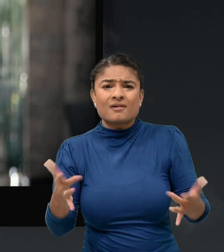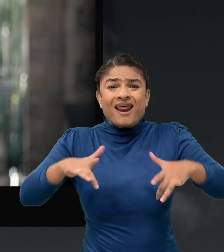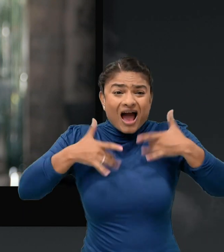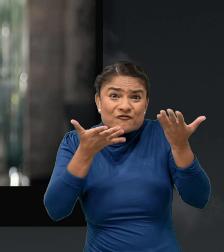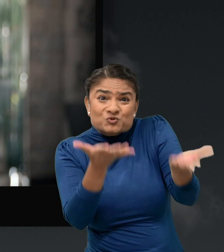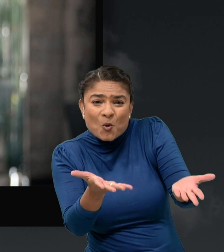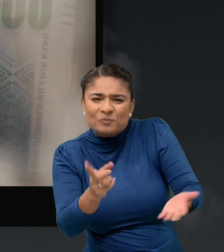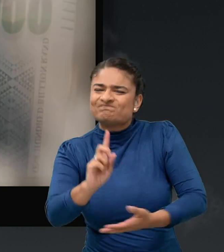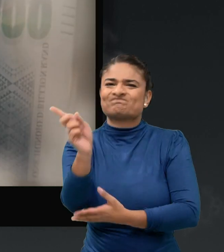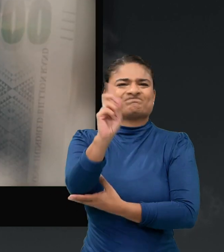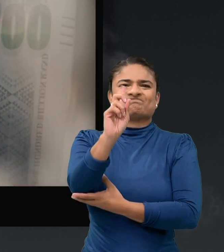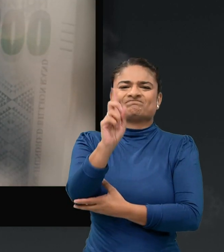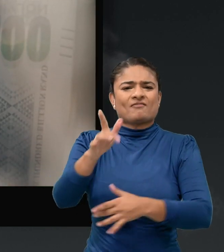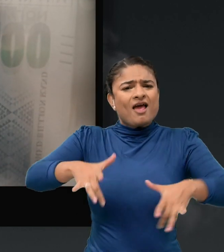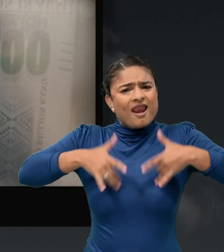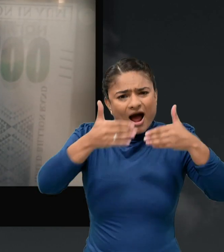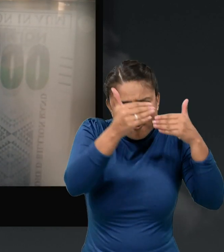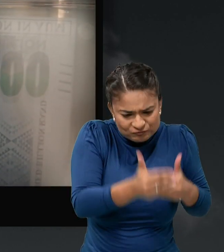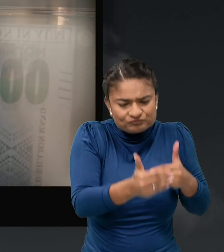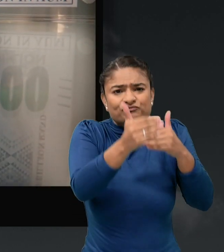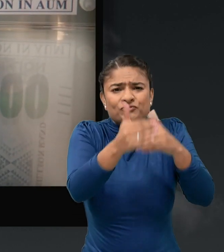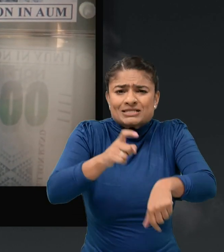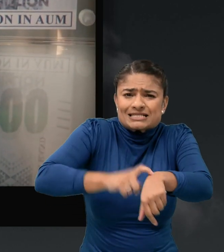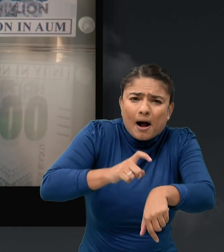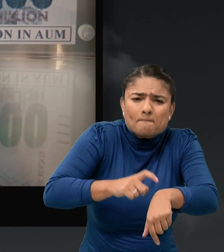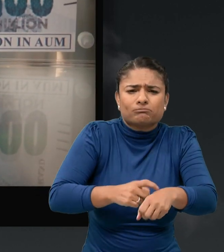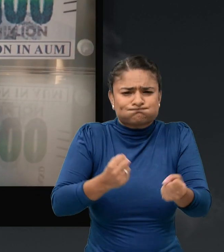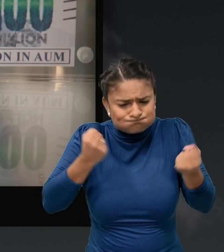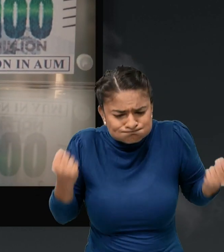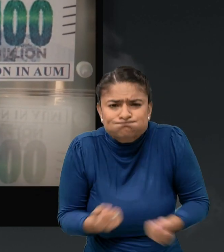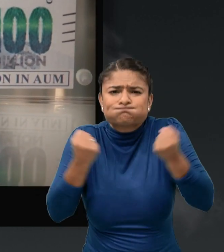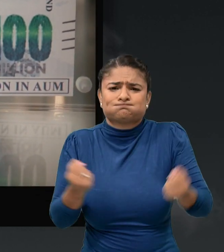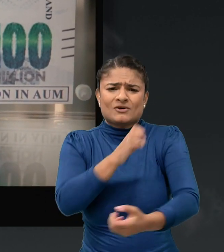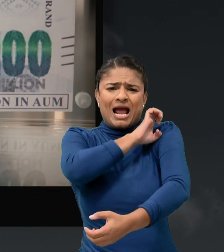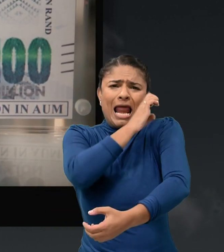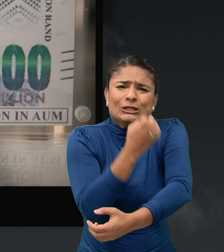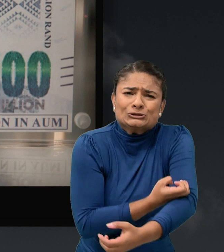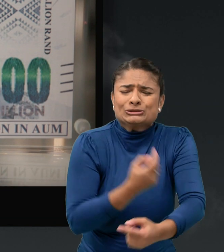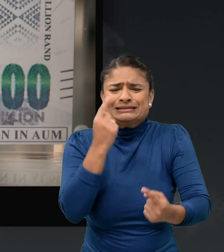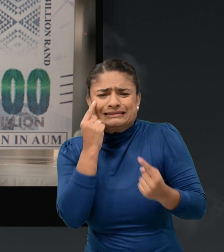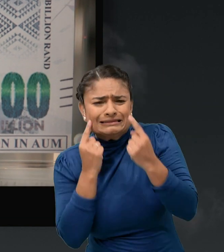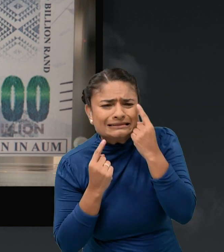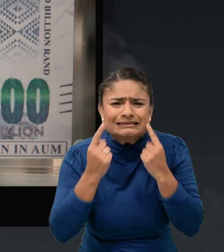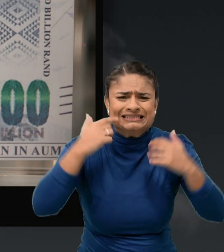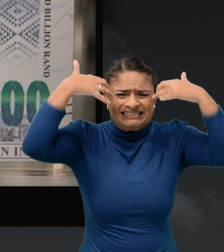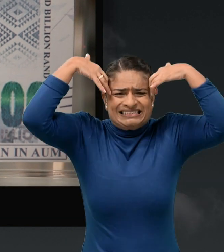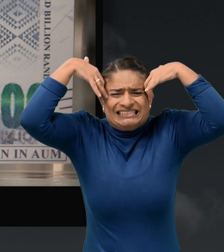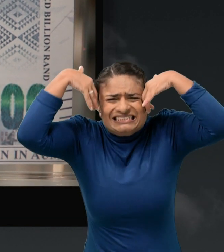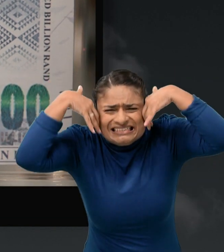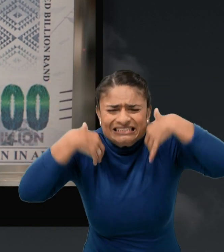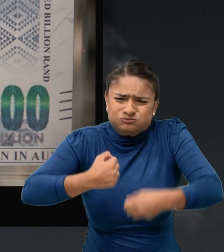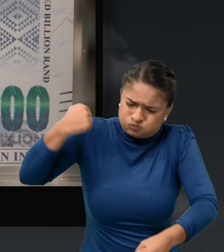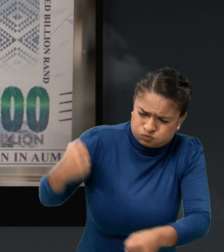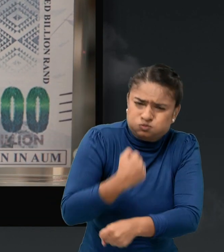life doesn't work like that. You have to put in the time, the effort, the energy, the tears,